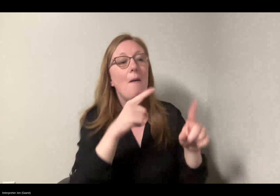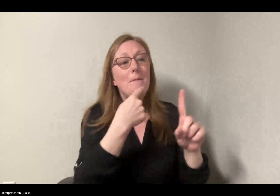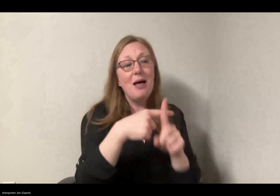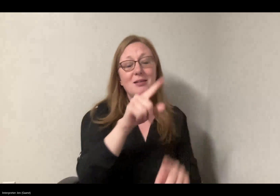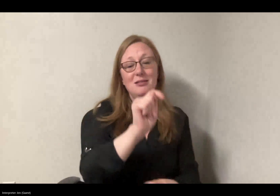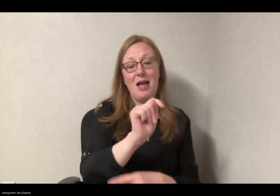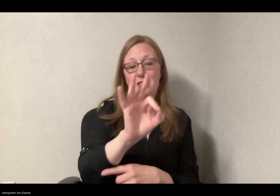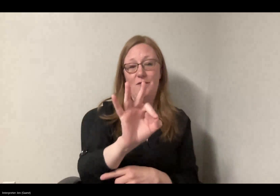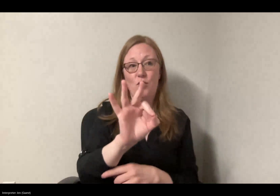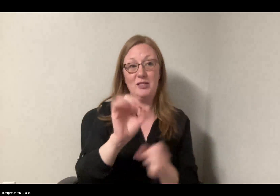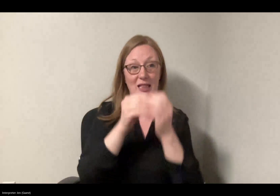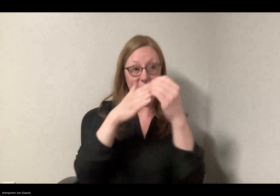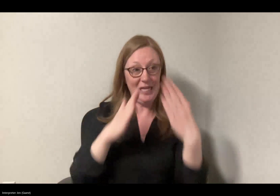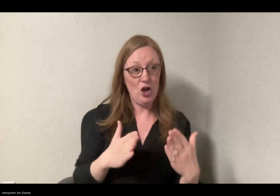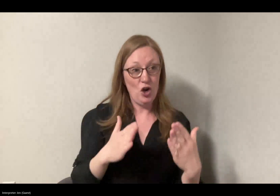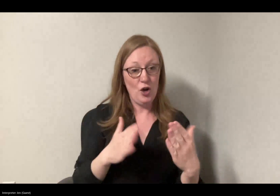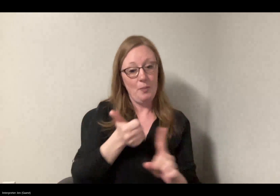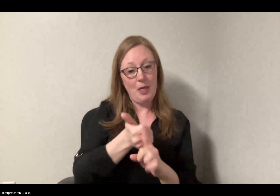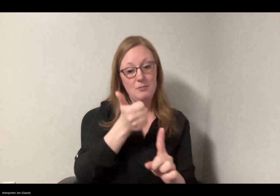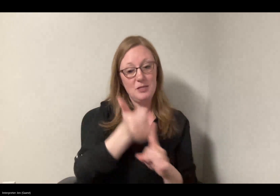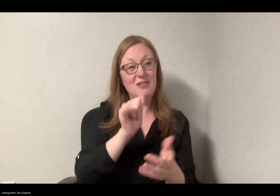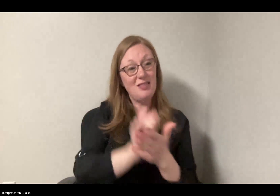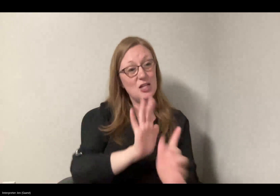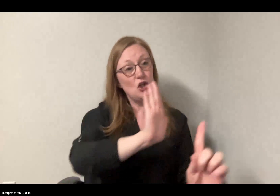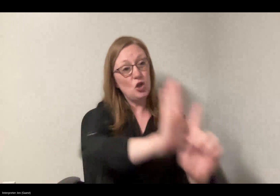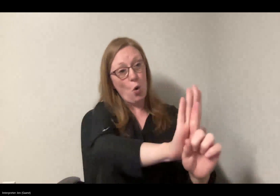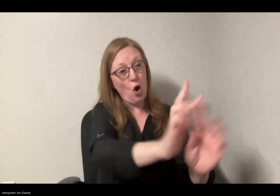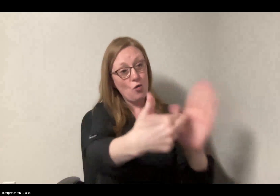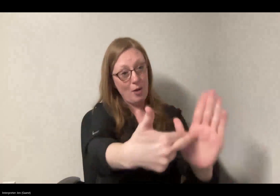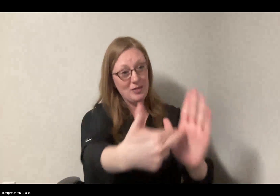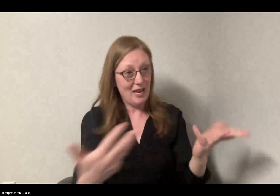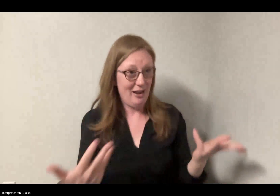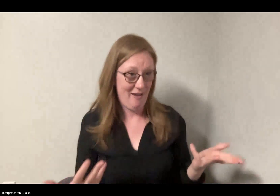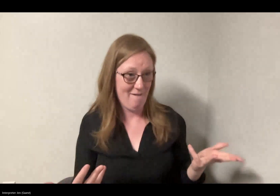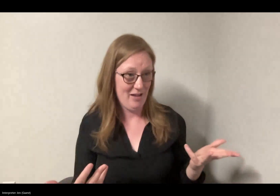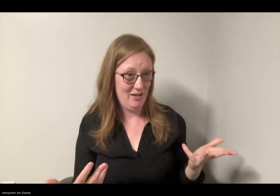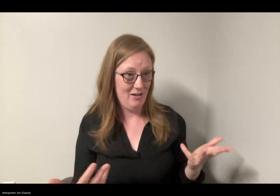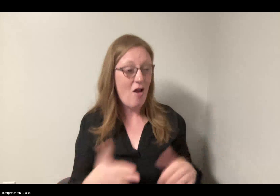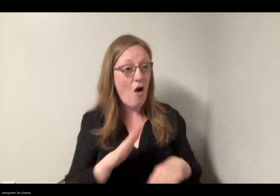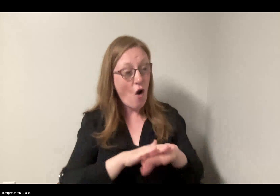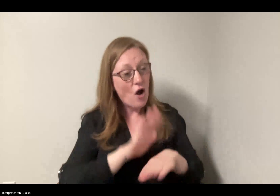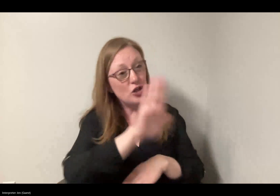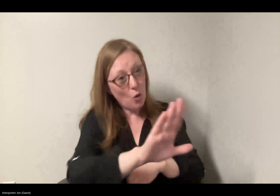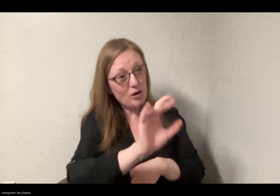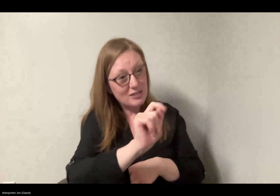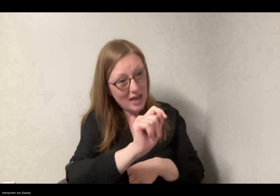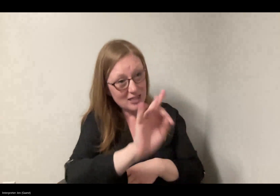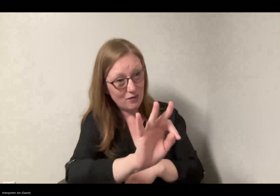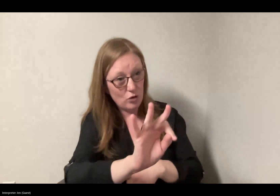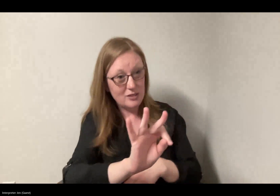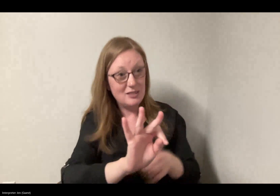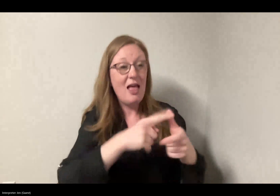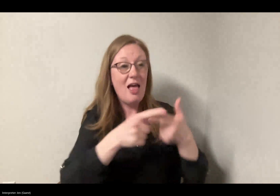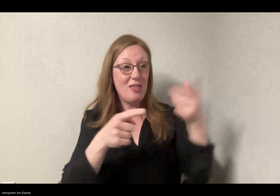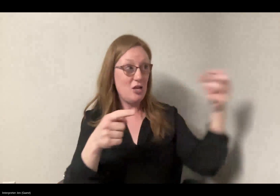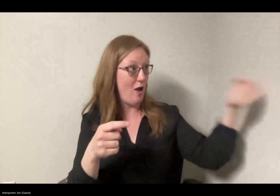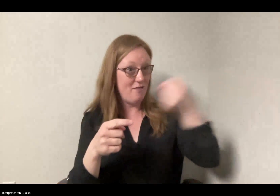leader is going to be your representative on the task force, and then you bring in